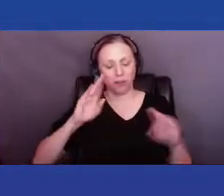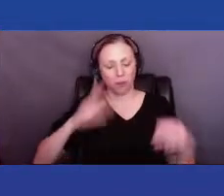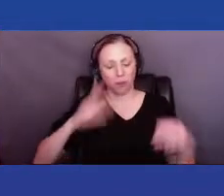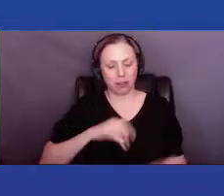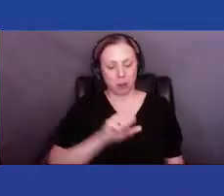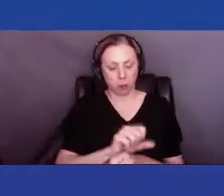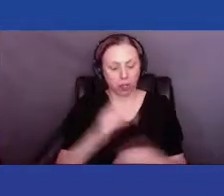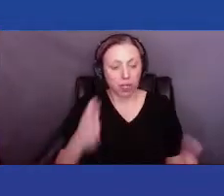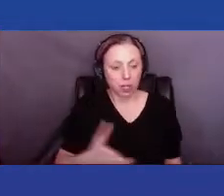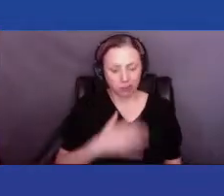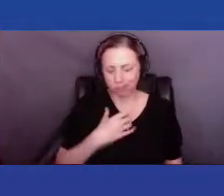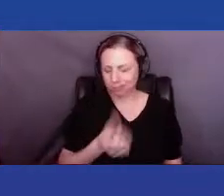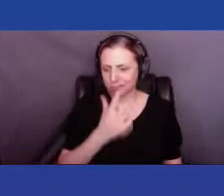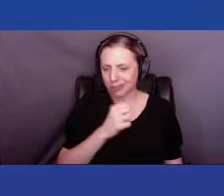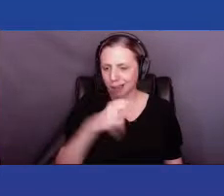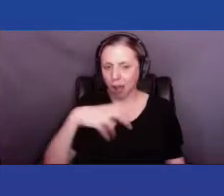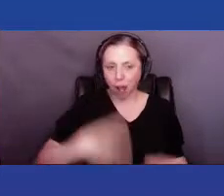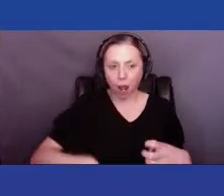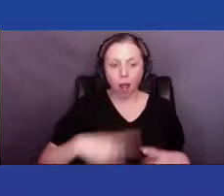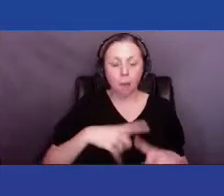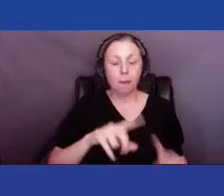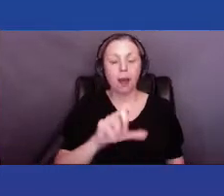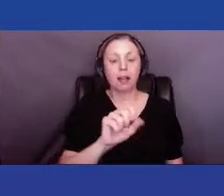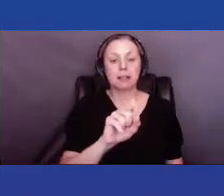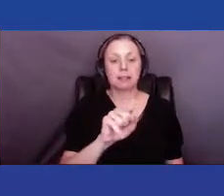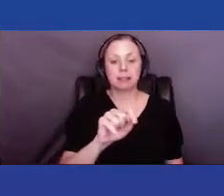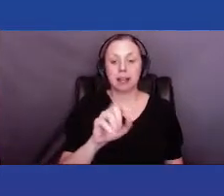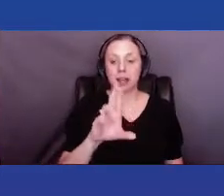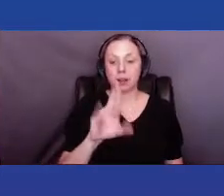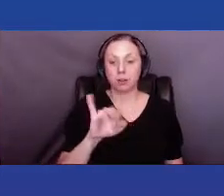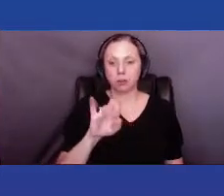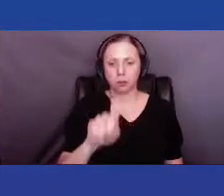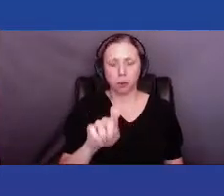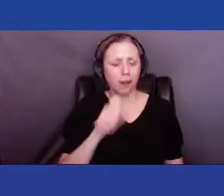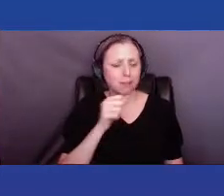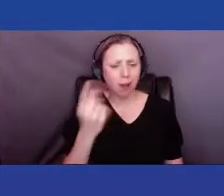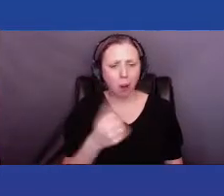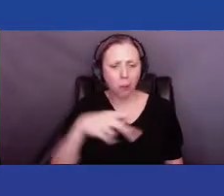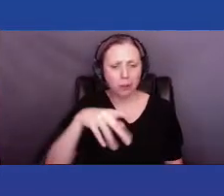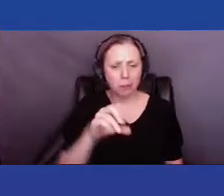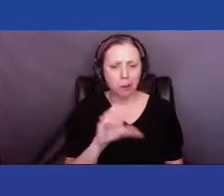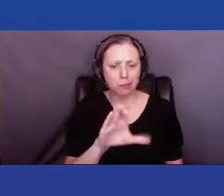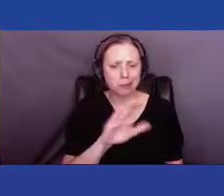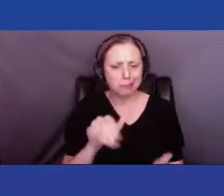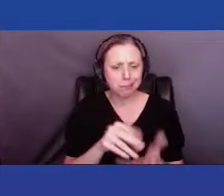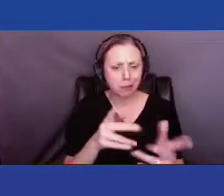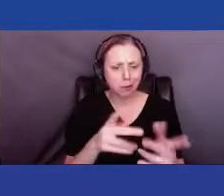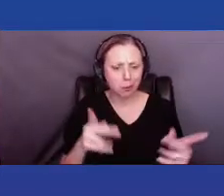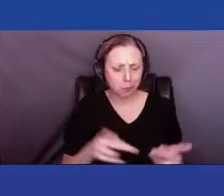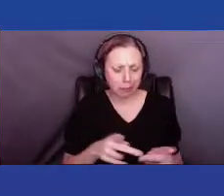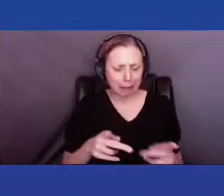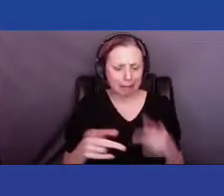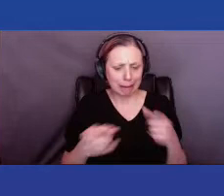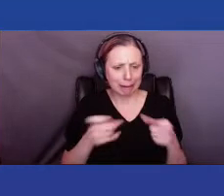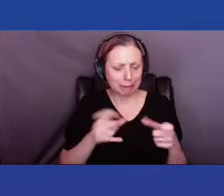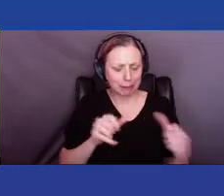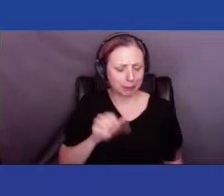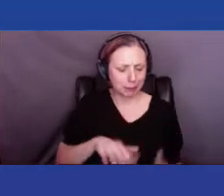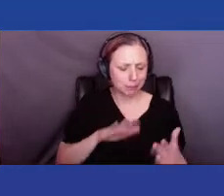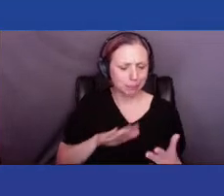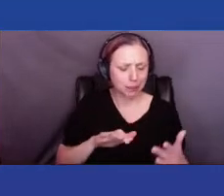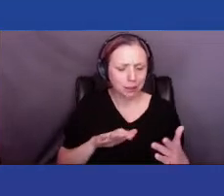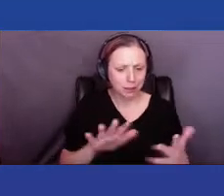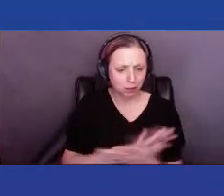as we know, is not the only POC-centered place dealing with the impacts of industry. In